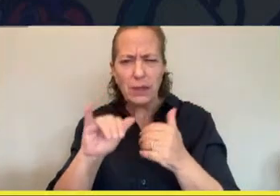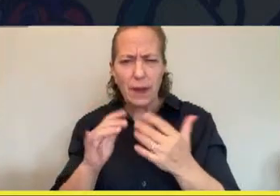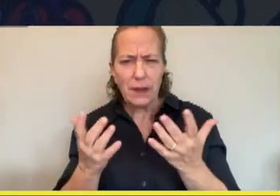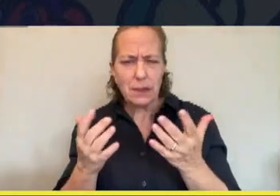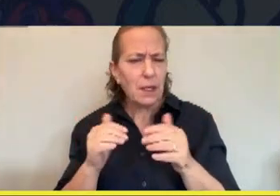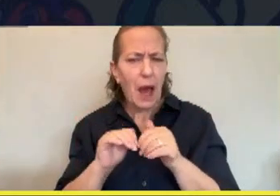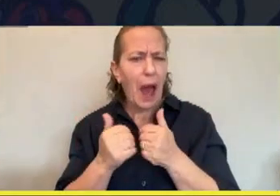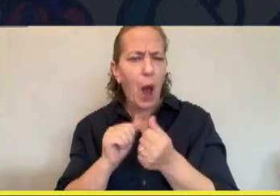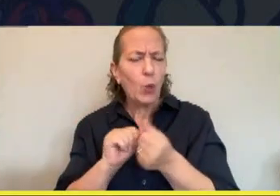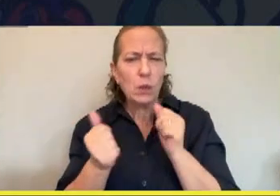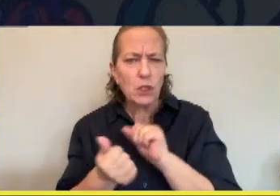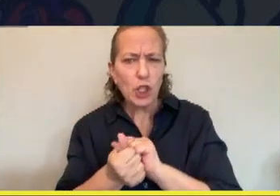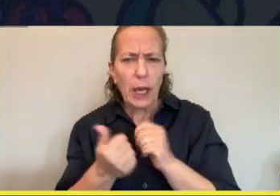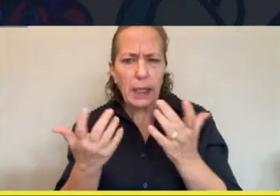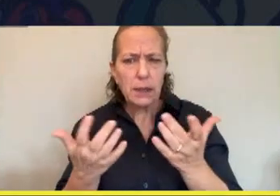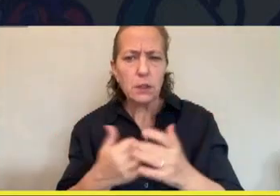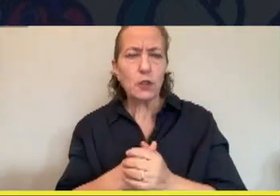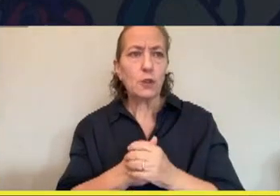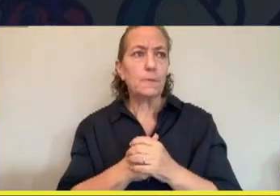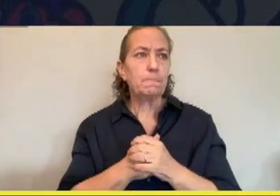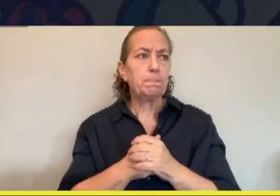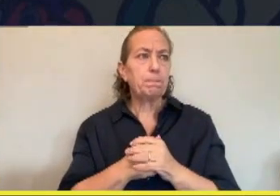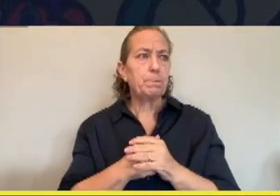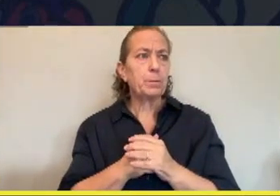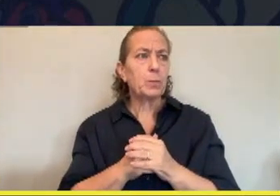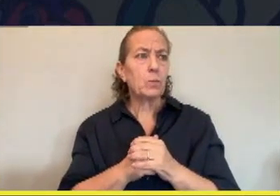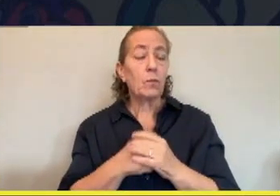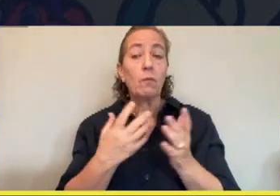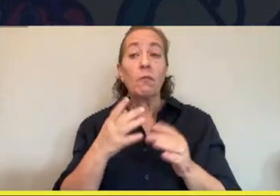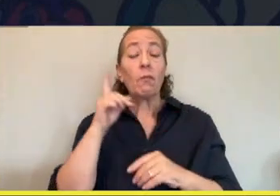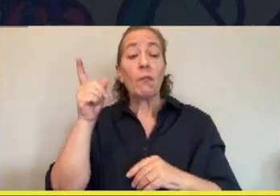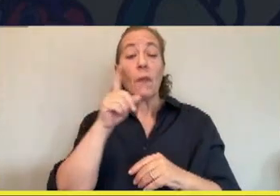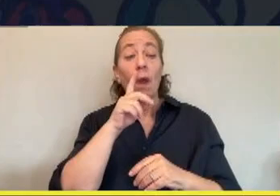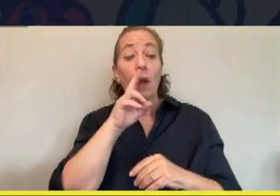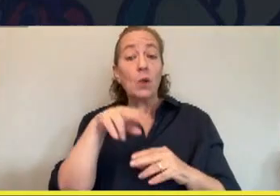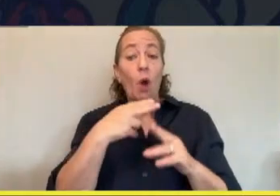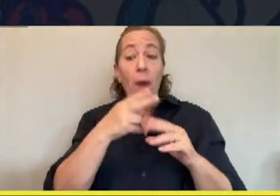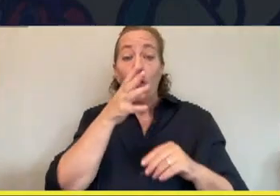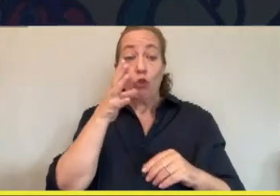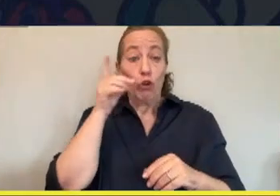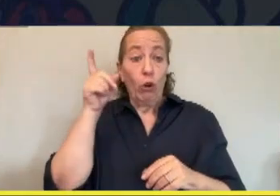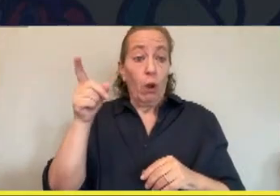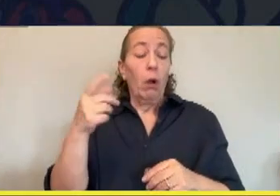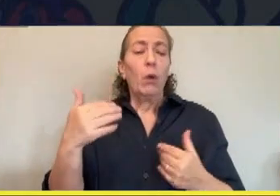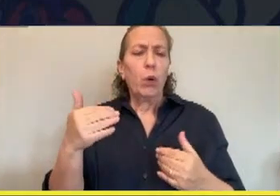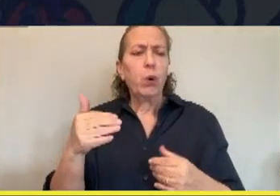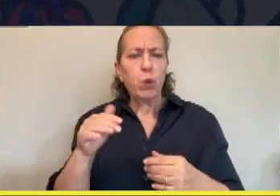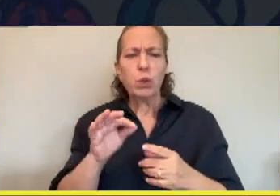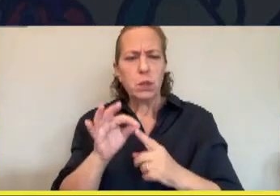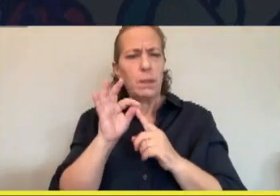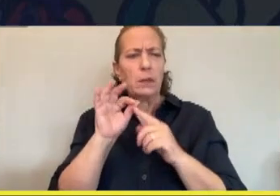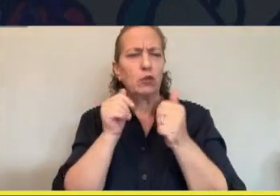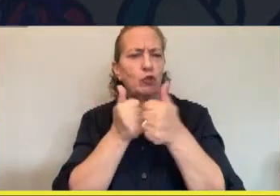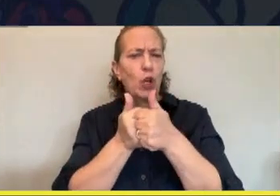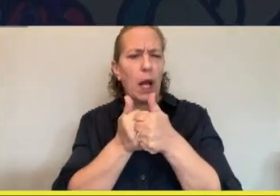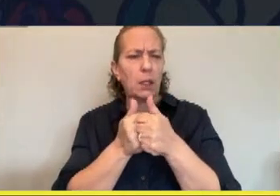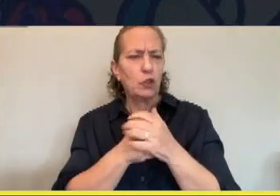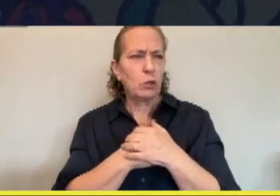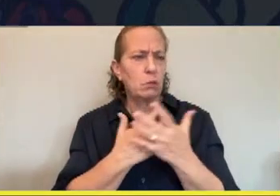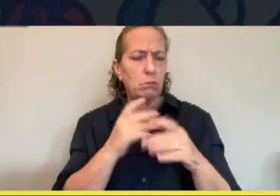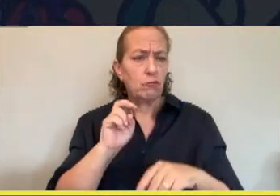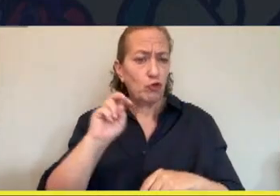There are in terms of rural challenges, there are particular challenges working in rural areas. Those include